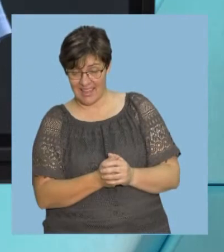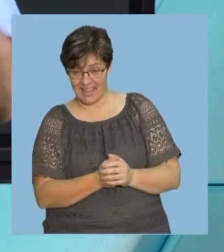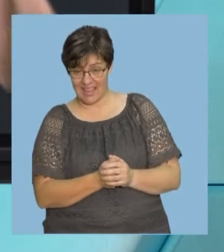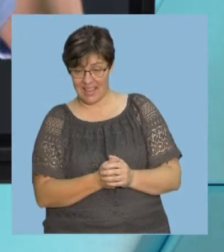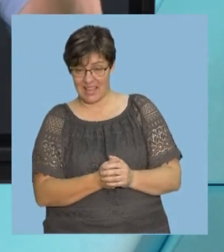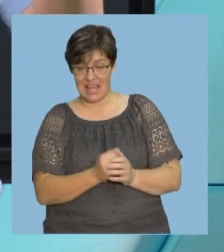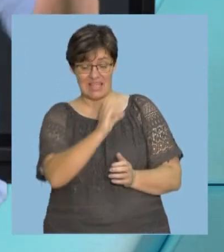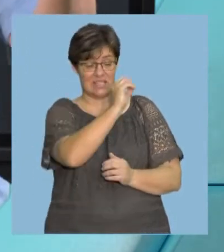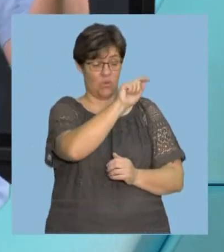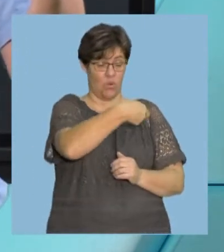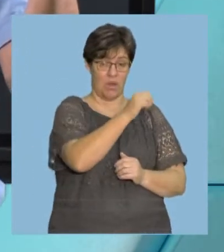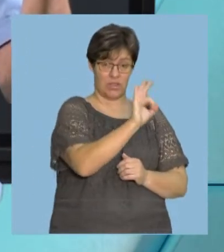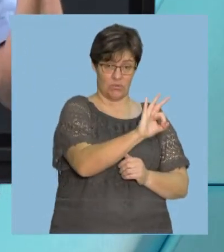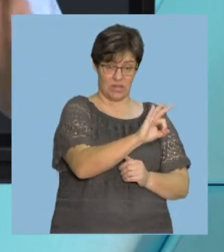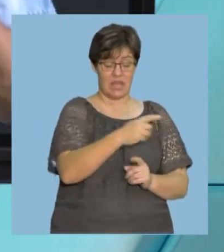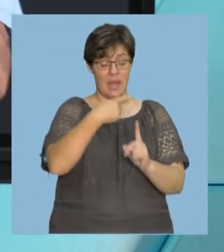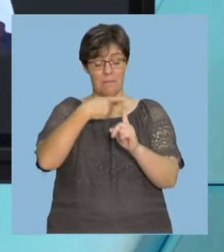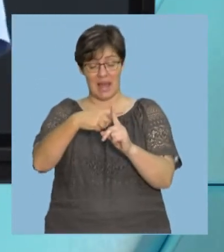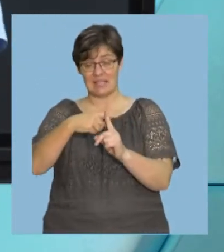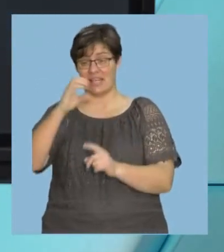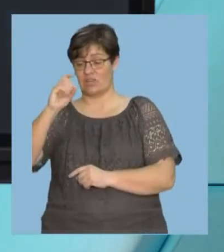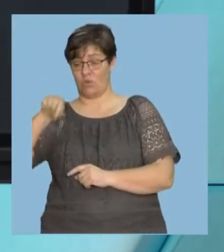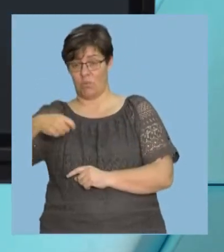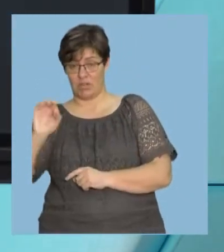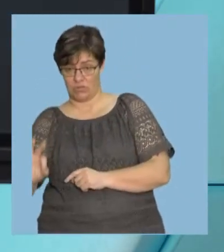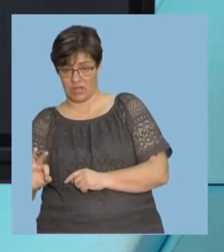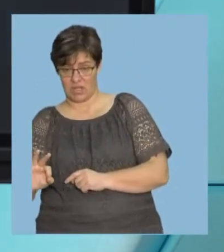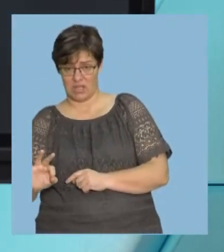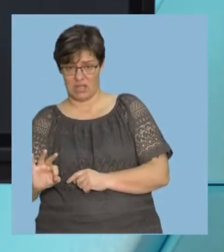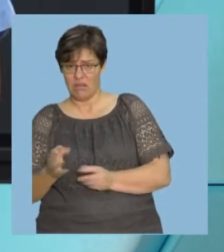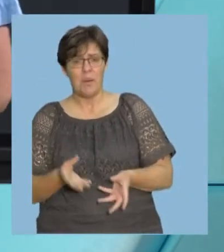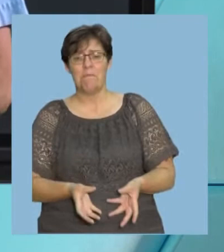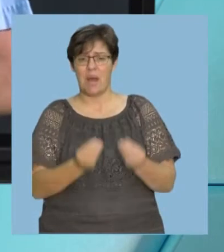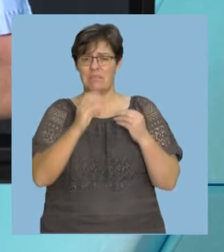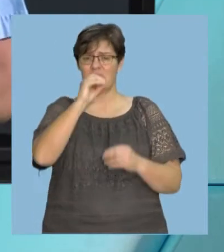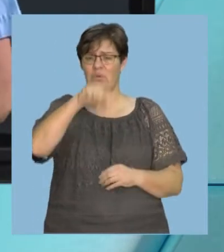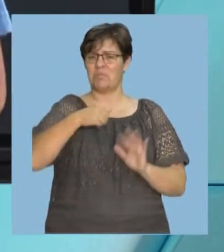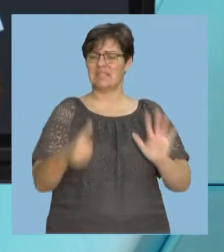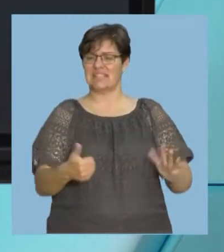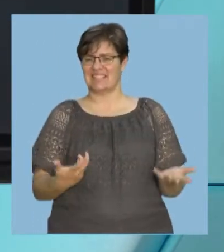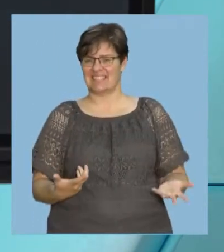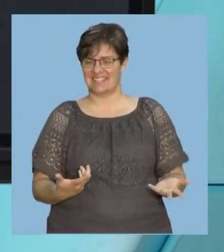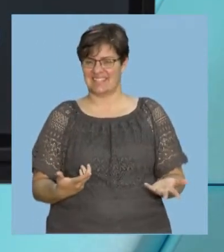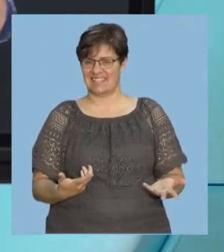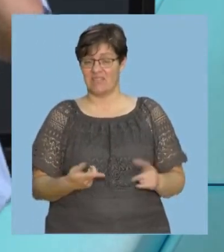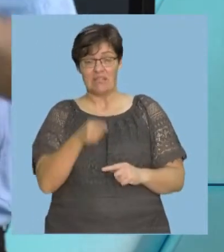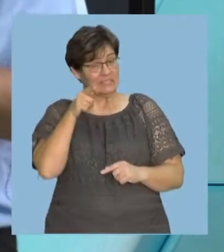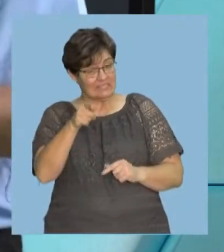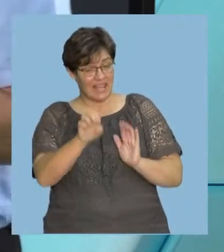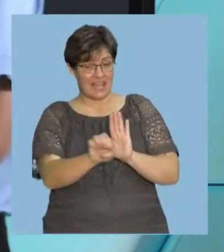if we take 0,3 plus 0,3, we're going to get 0,6. So from